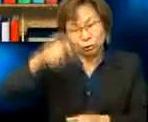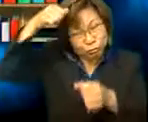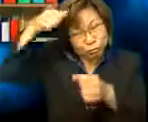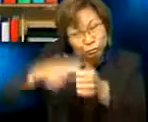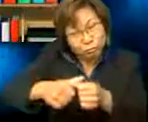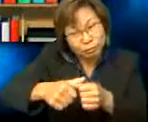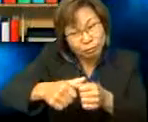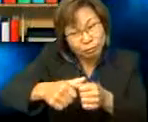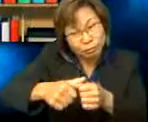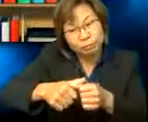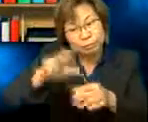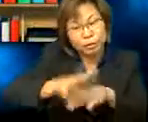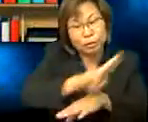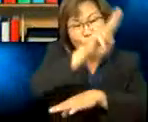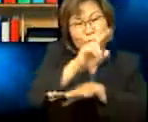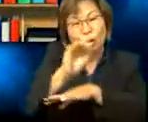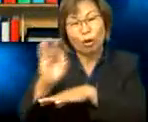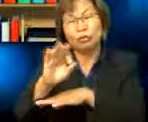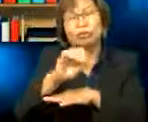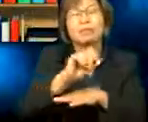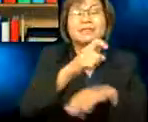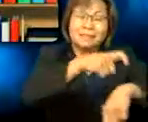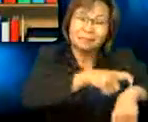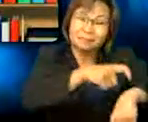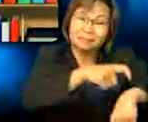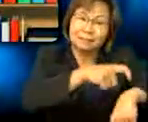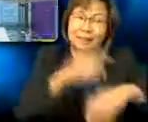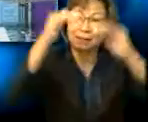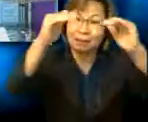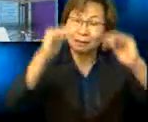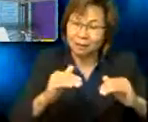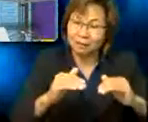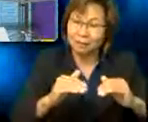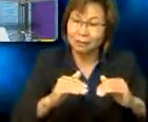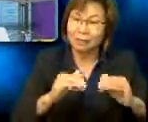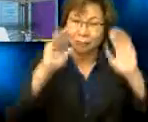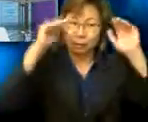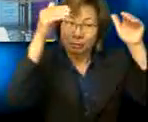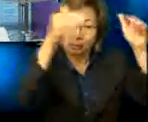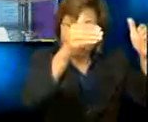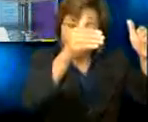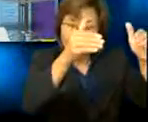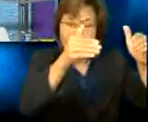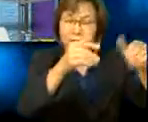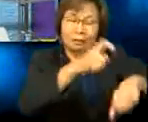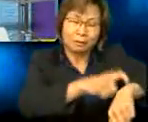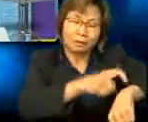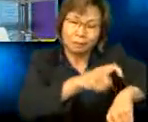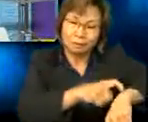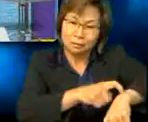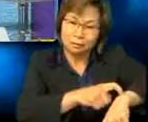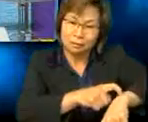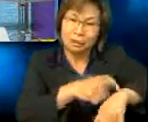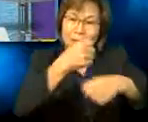should remember is the usage of tenses. The next thing to pay attention to is the